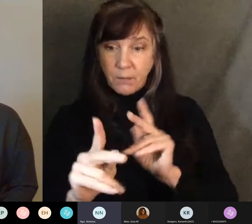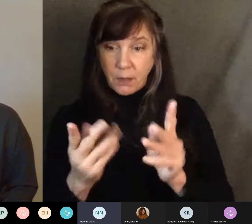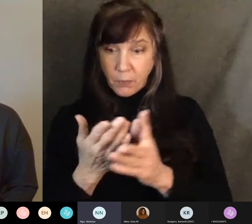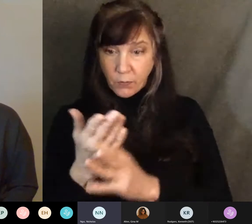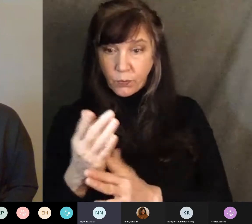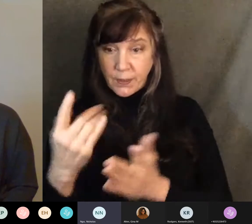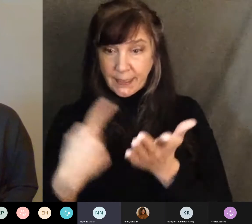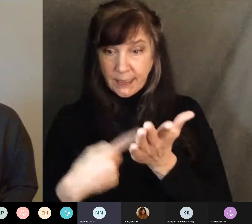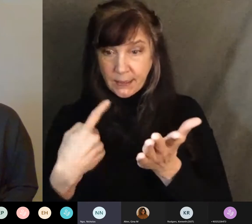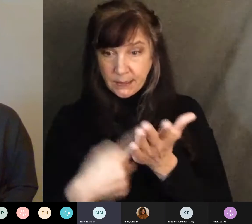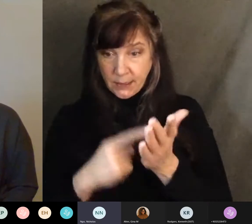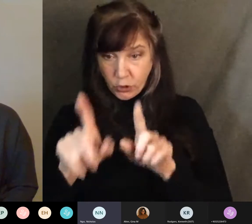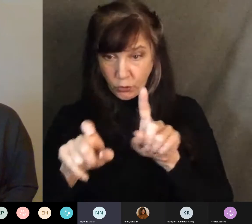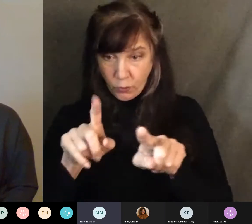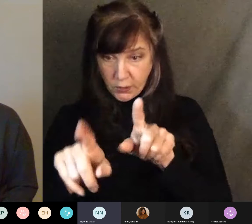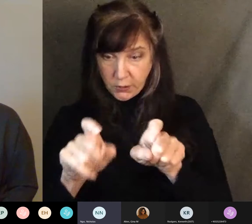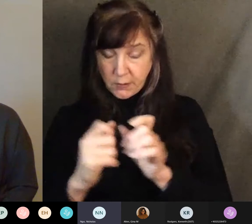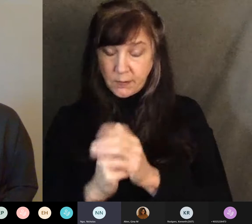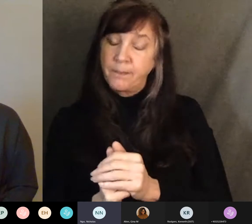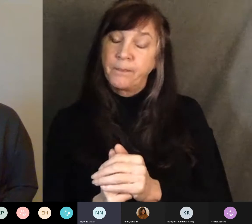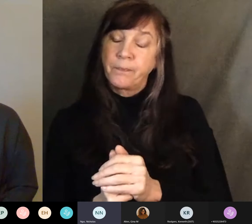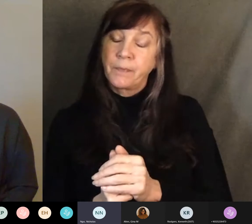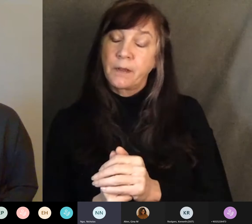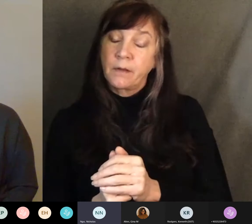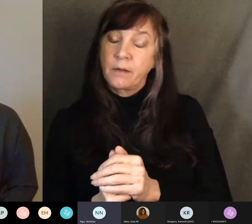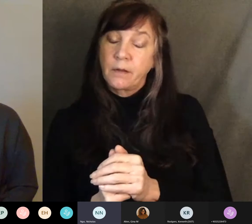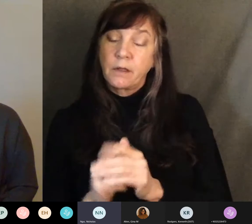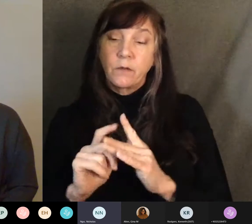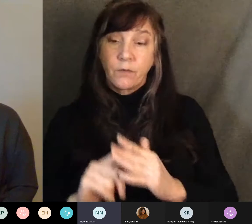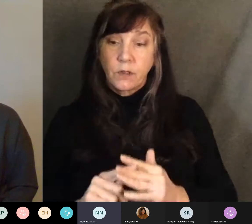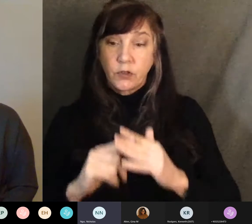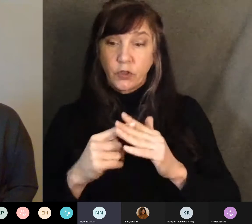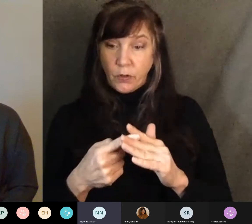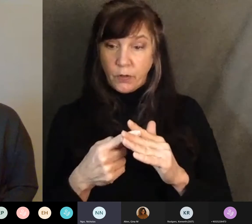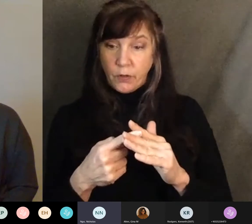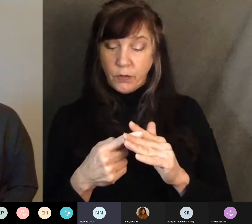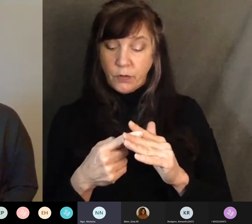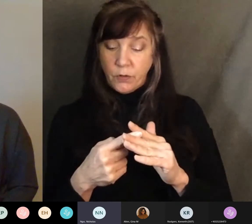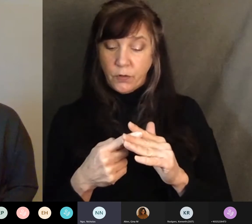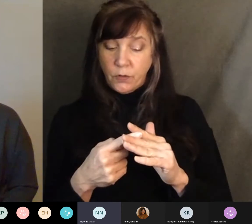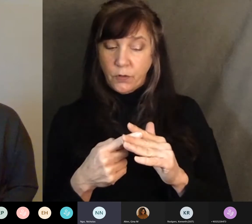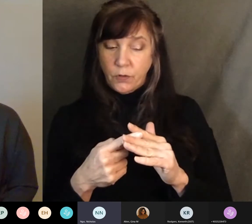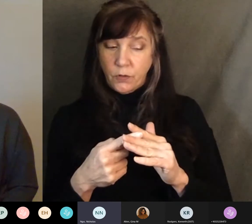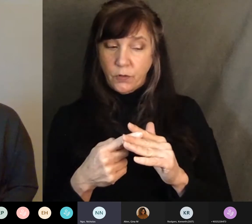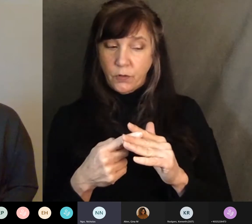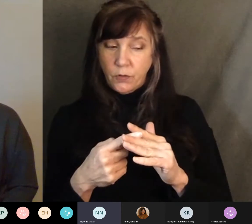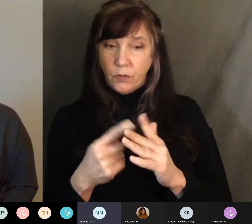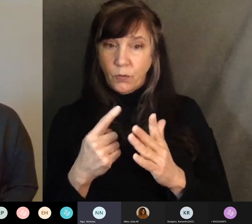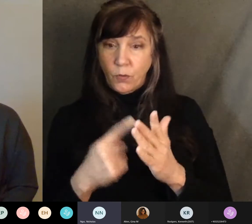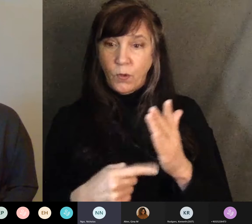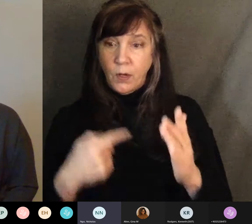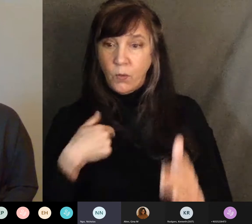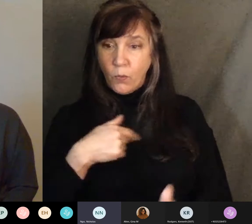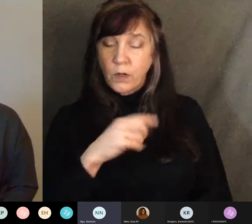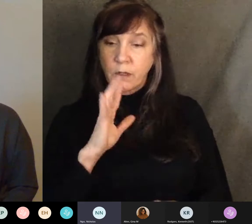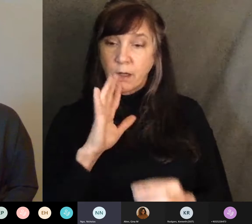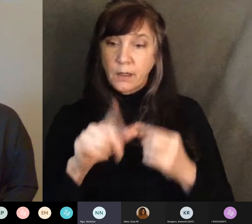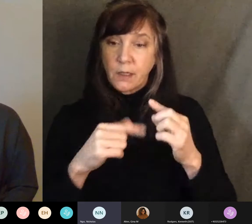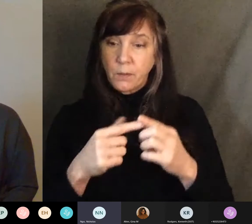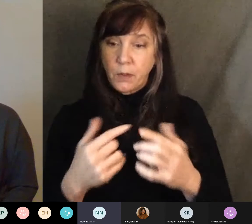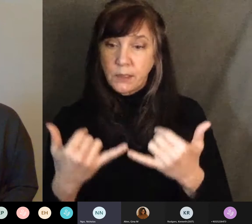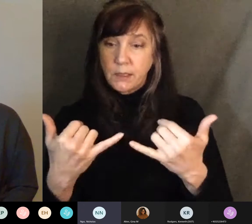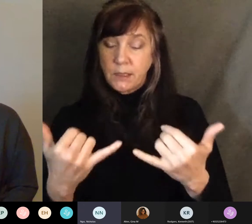questions. So to quickly start, what we are talking about today